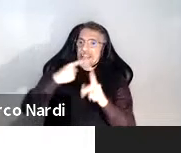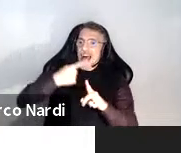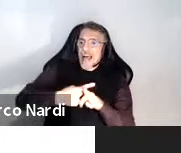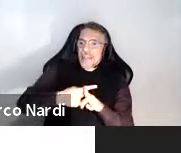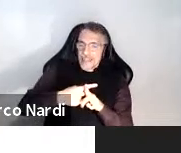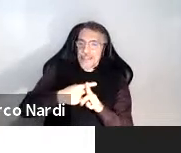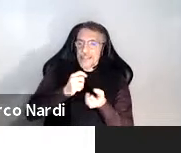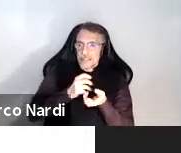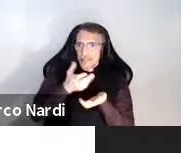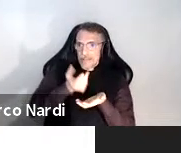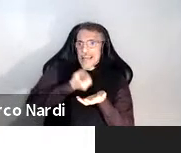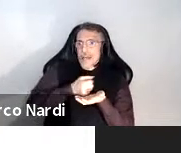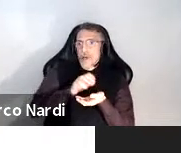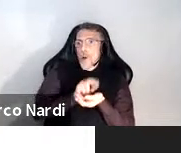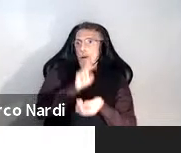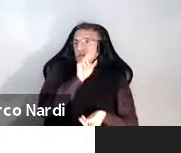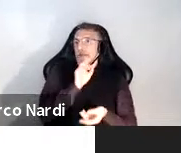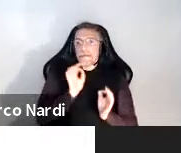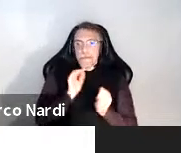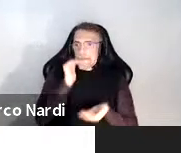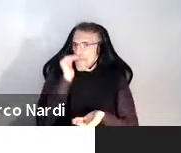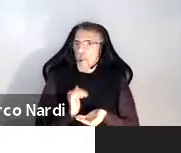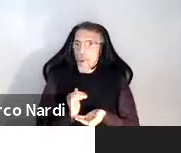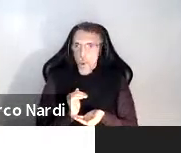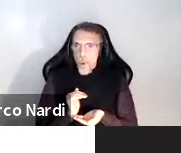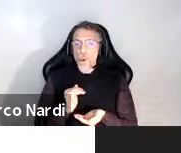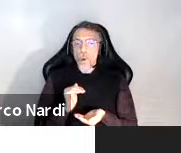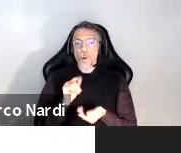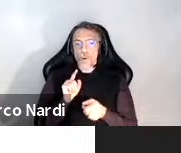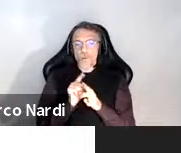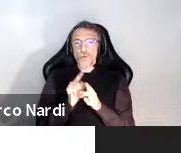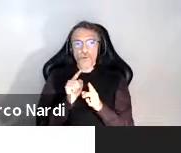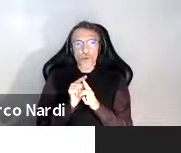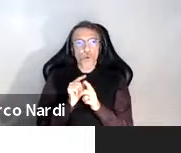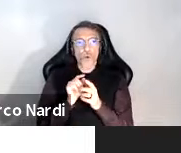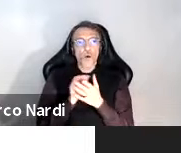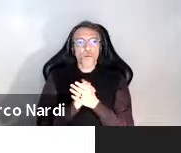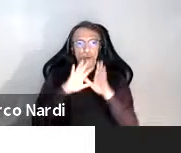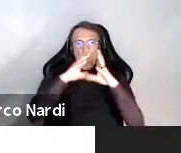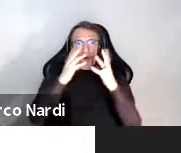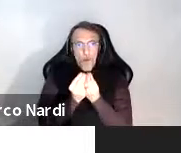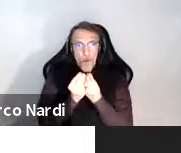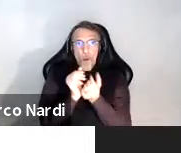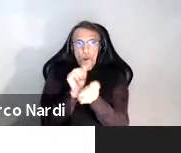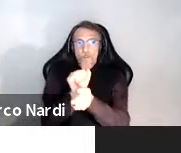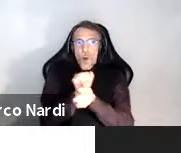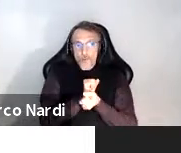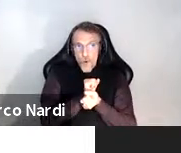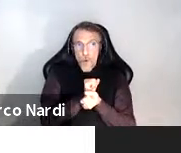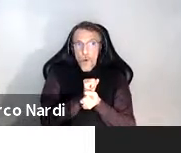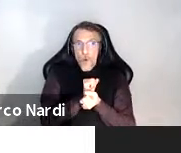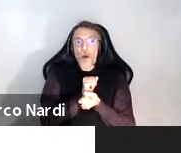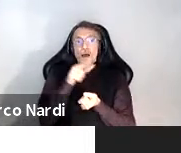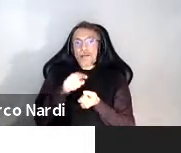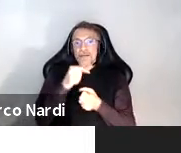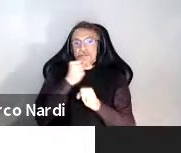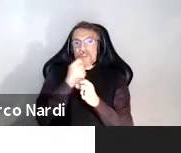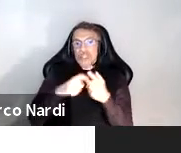shows the condition of net borrowing, otherwise called overall balance as a percentage of GDP